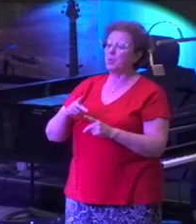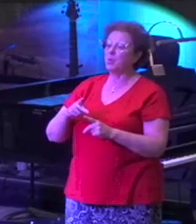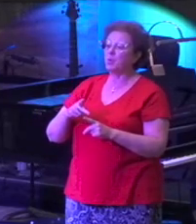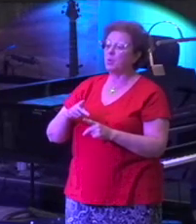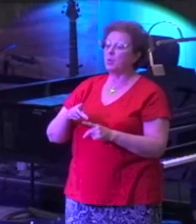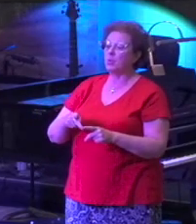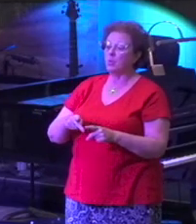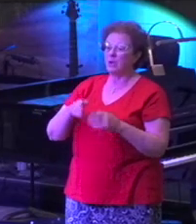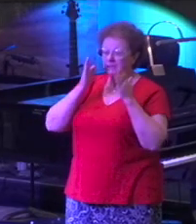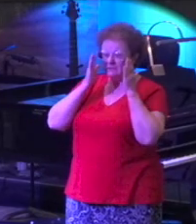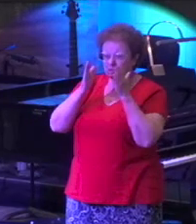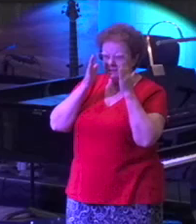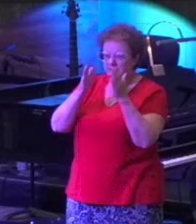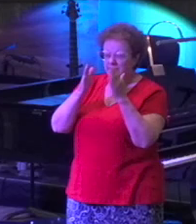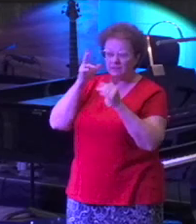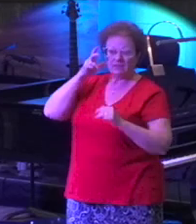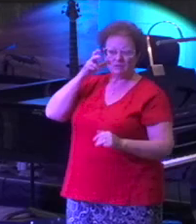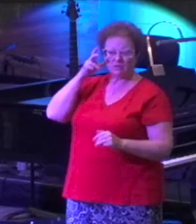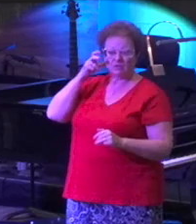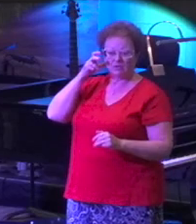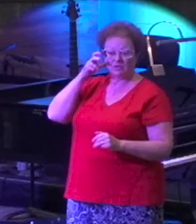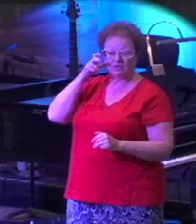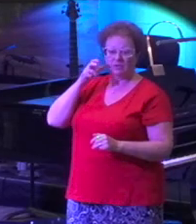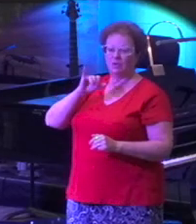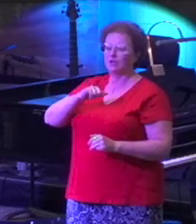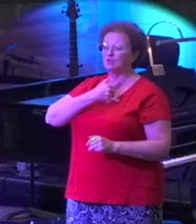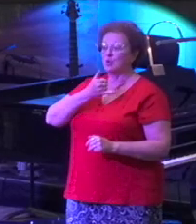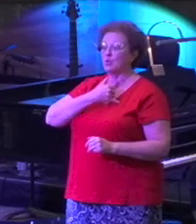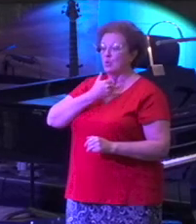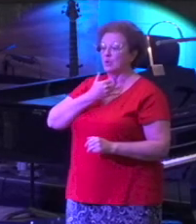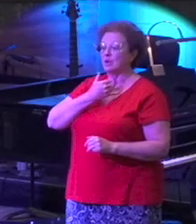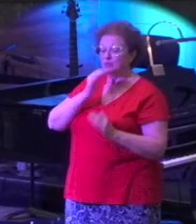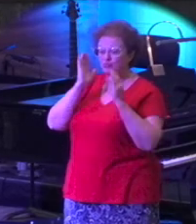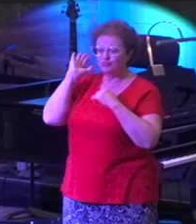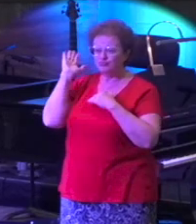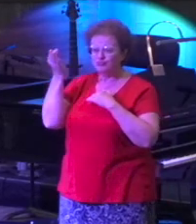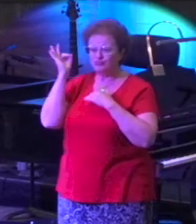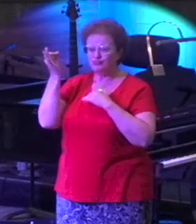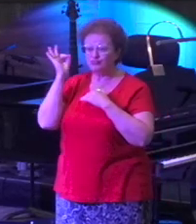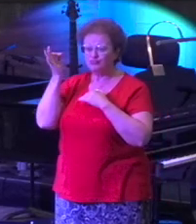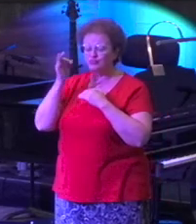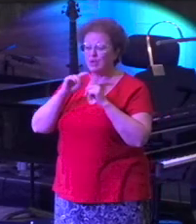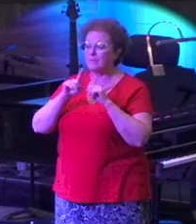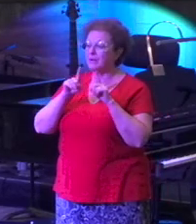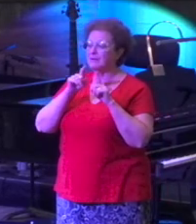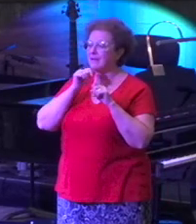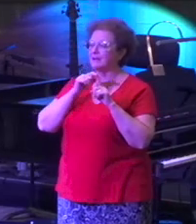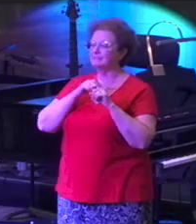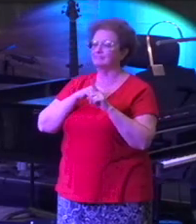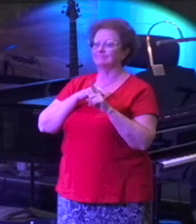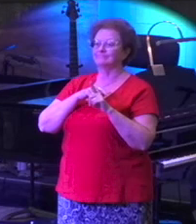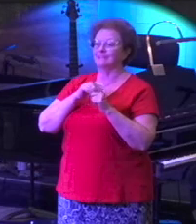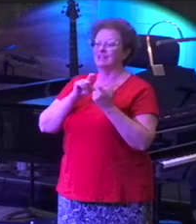hardly consequential. See, Jonah talked pretty, but his words did not have a profound effect